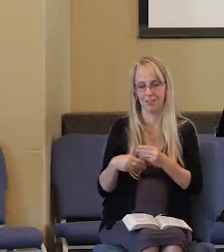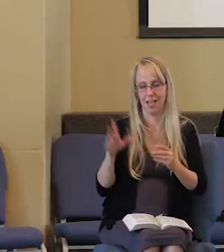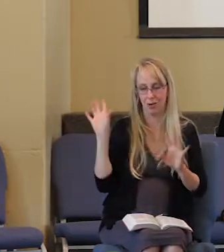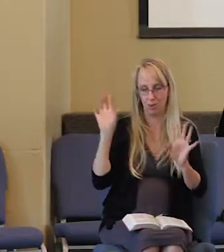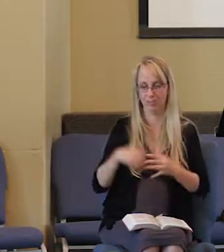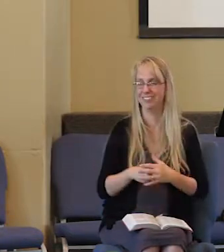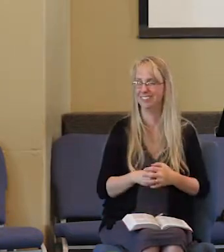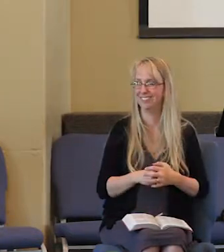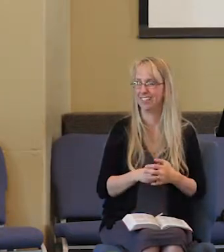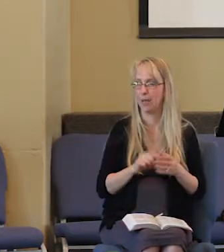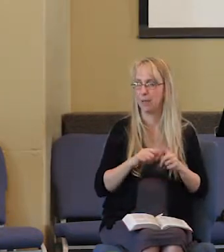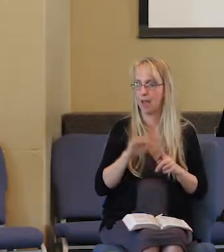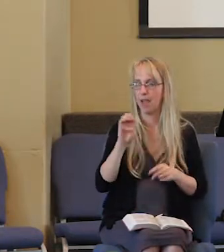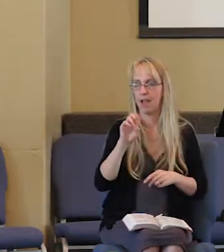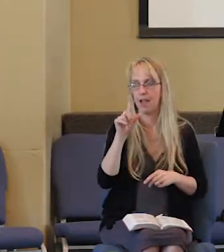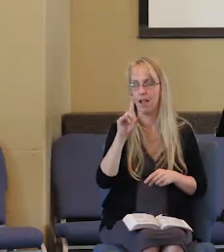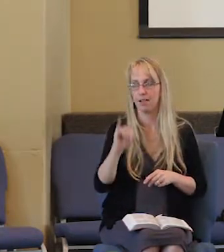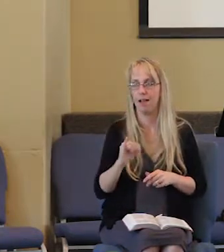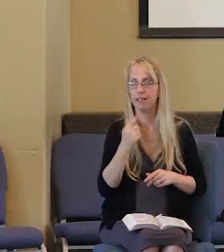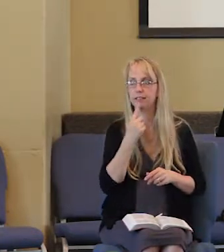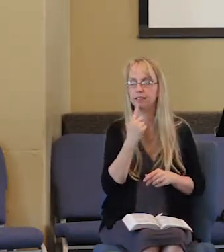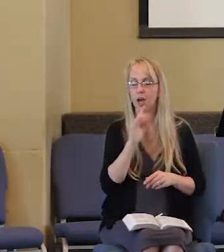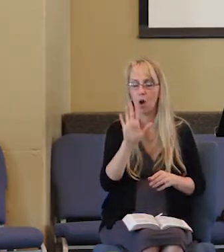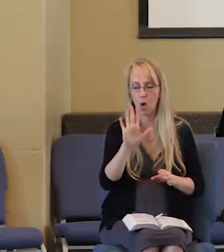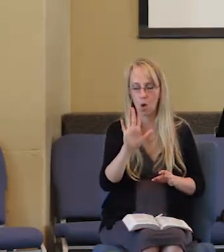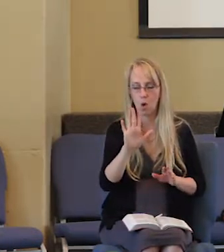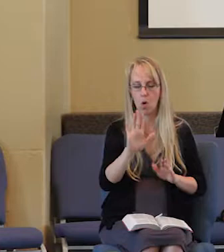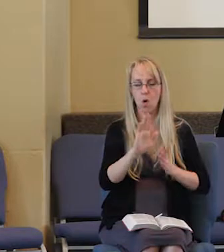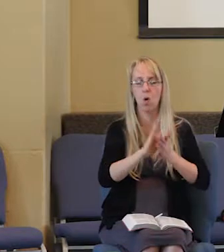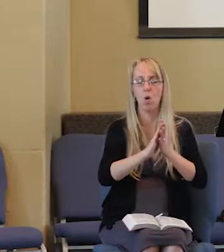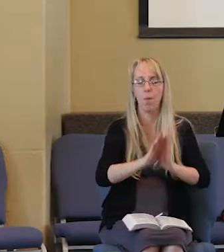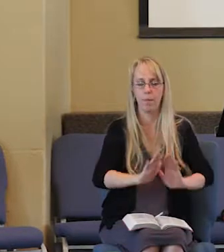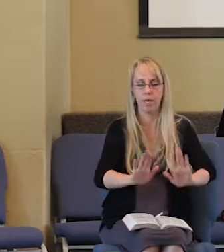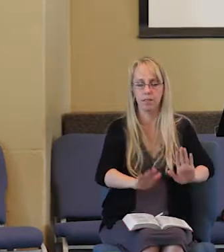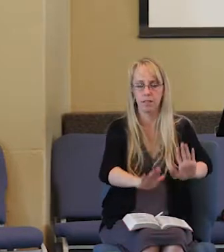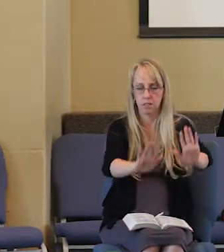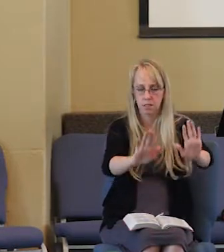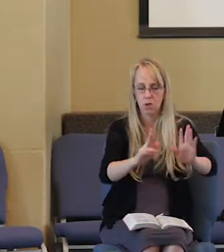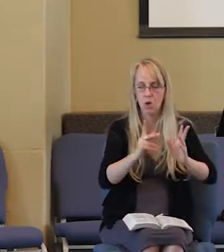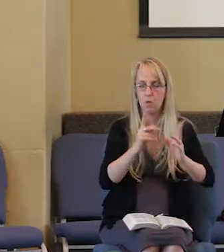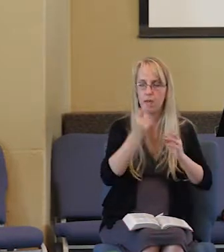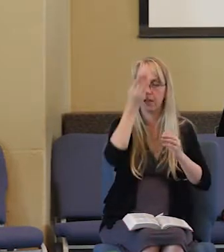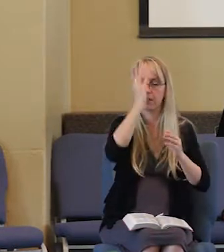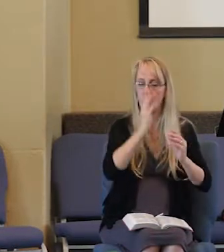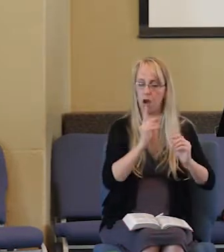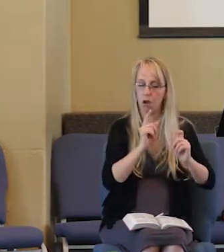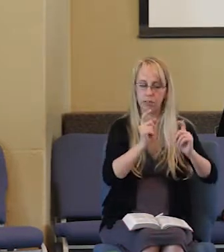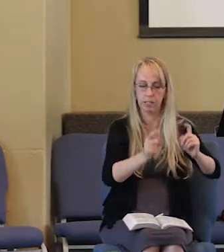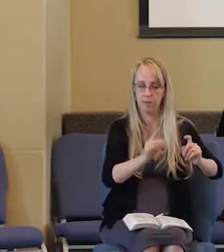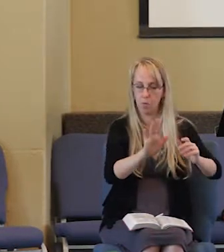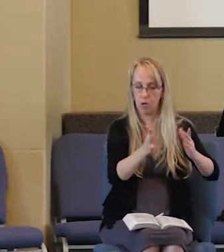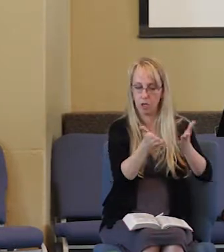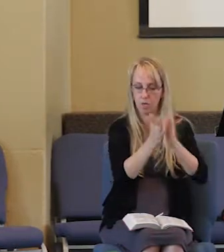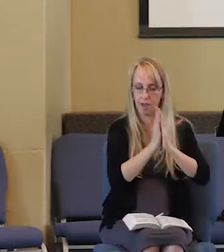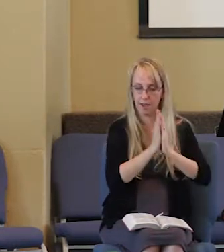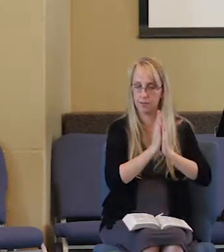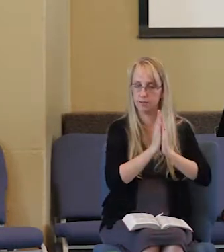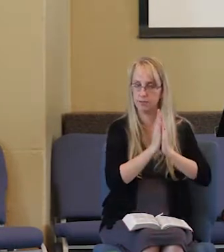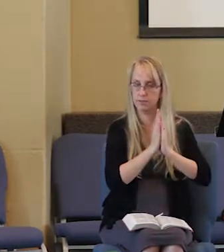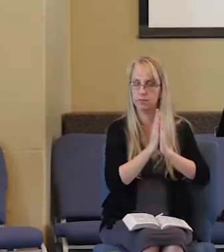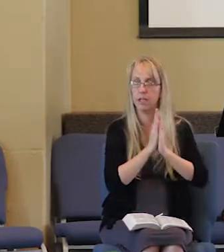note. Then Eli said, verse 17, "Go in peace and may the God of Israel grant your petition that you have